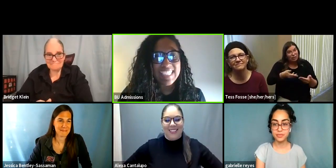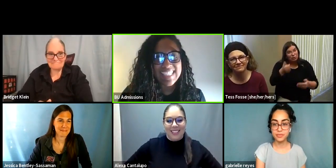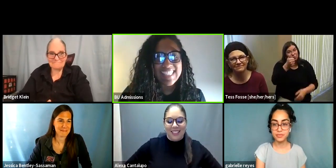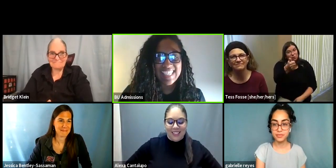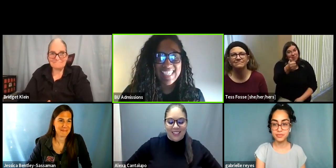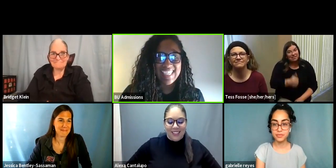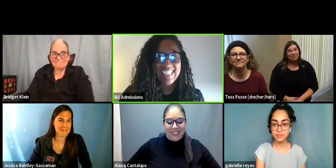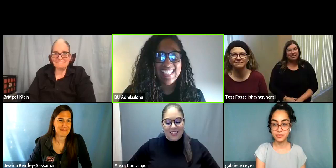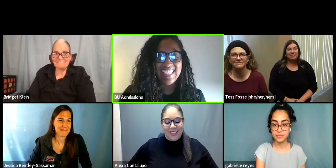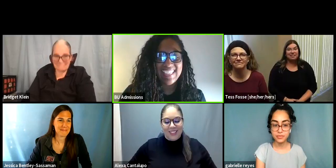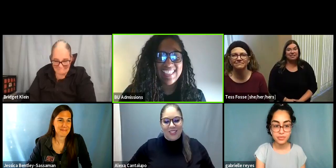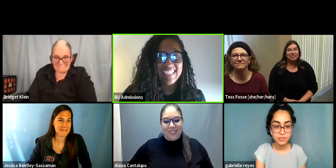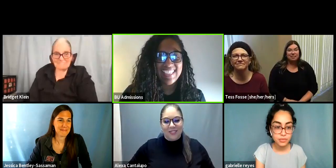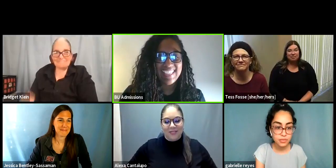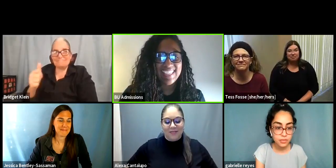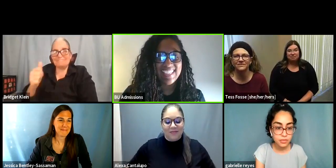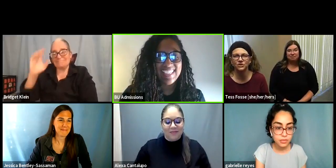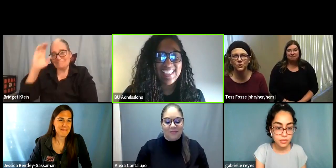yourself, please?